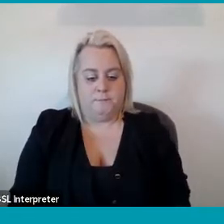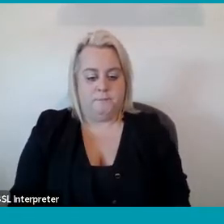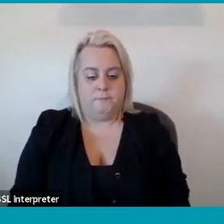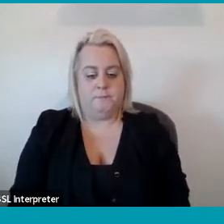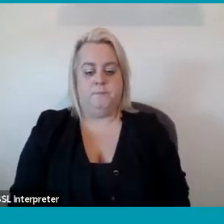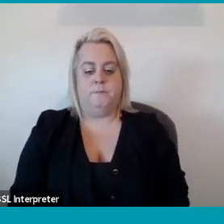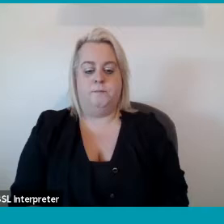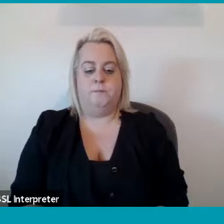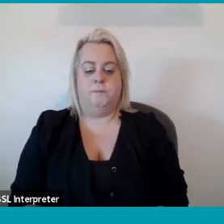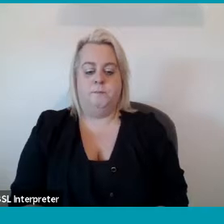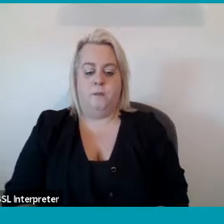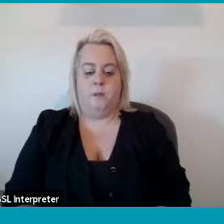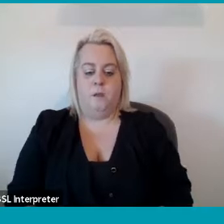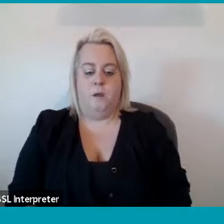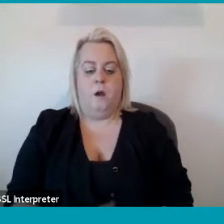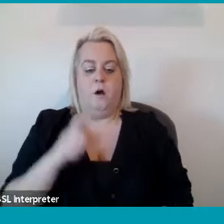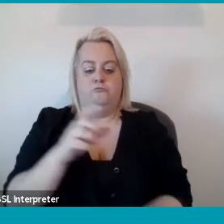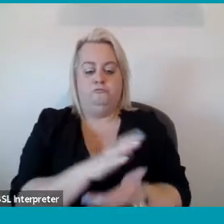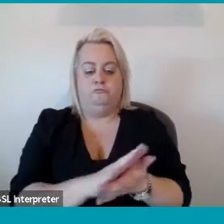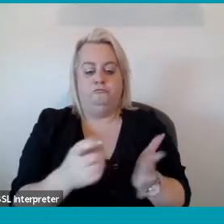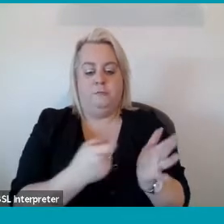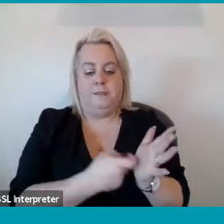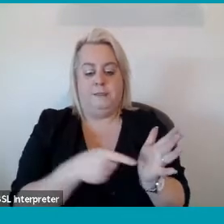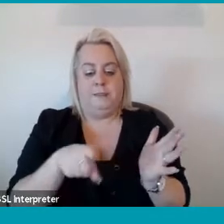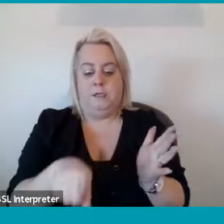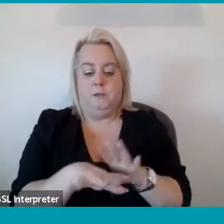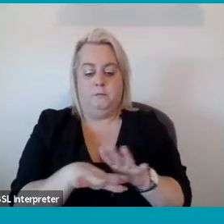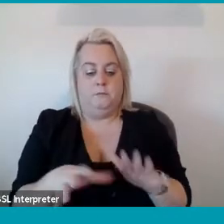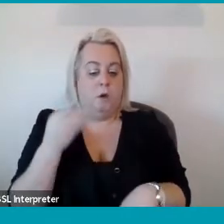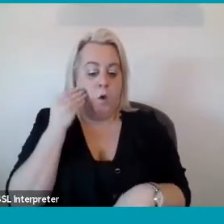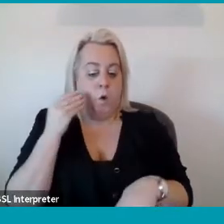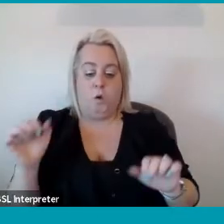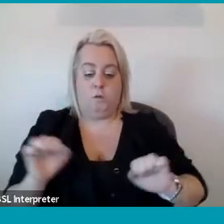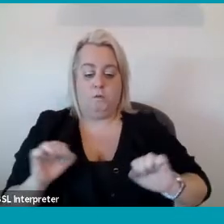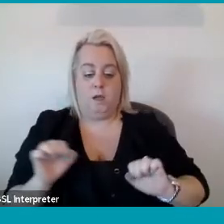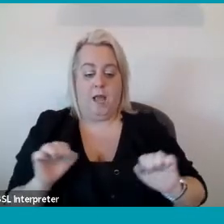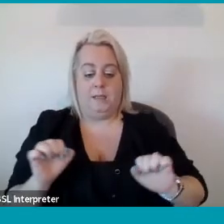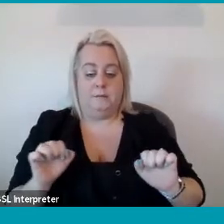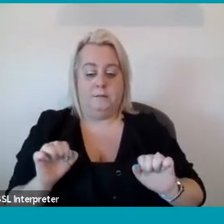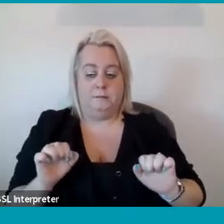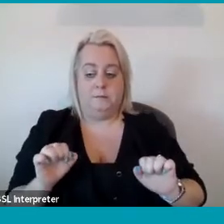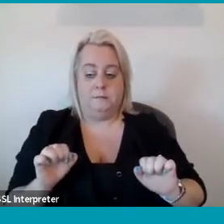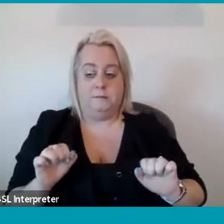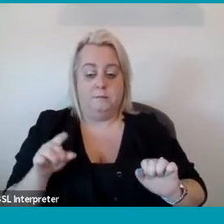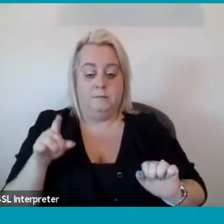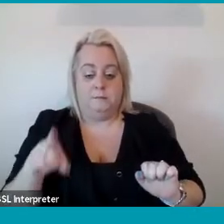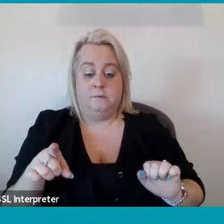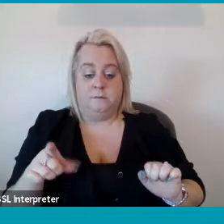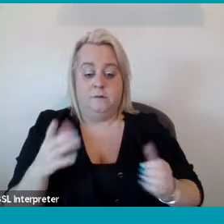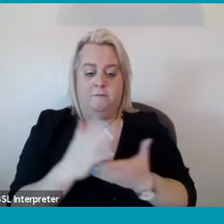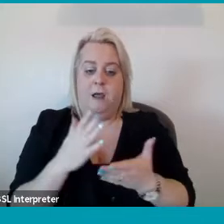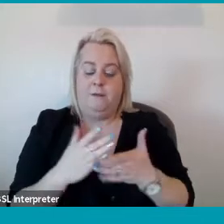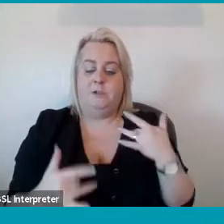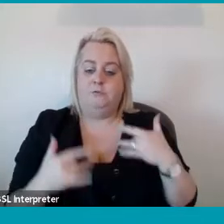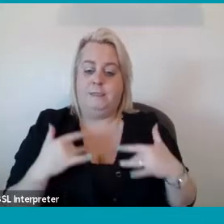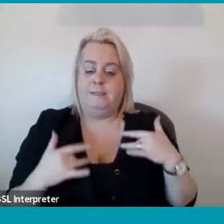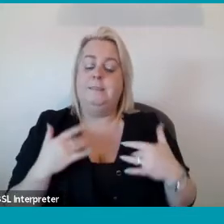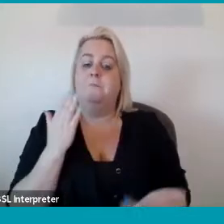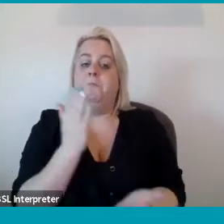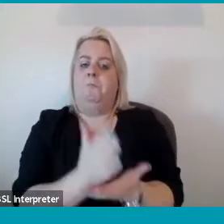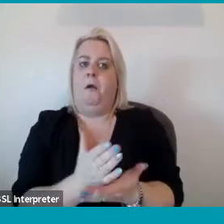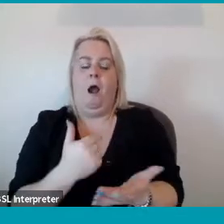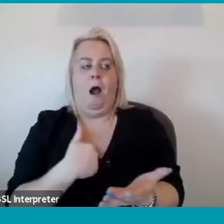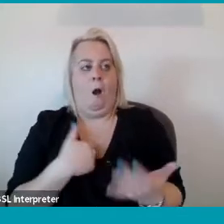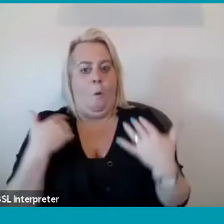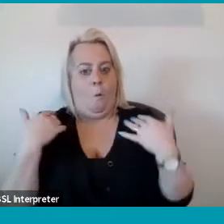Okay, so Christian hasn't heard of it before. Yeah, no, it is insightful, isn't it? It's when I first heard about it, it kind of rocked my world,